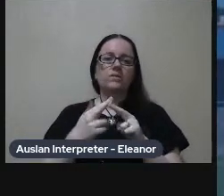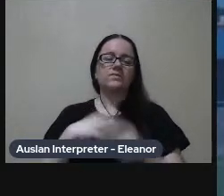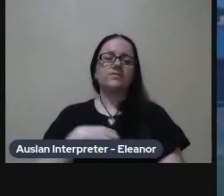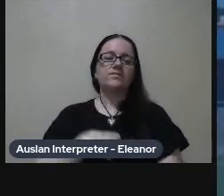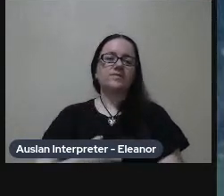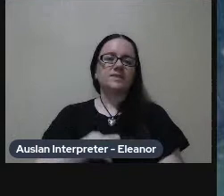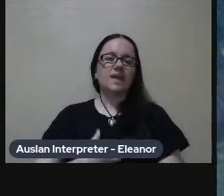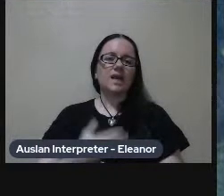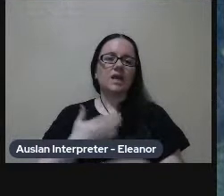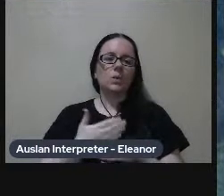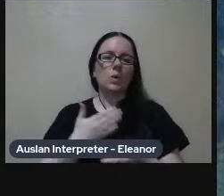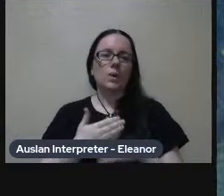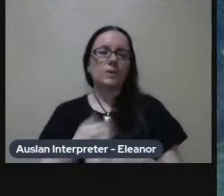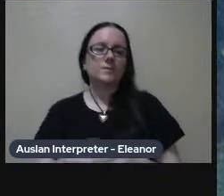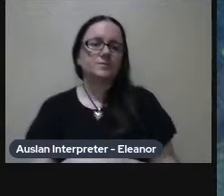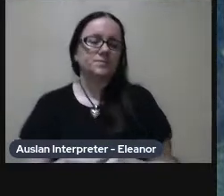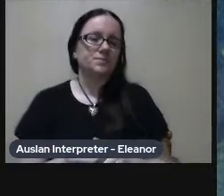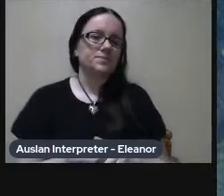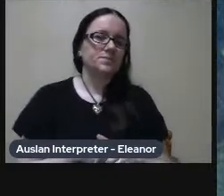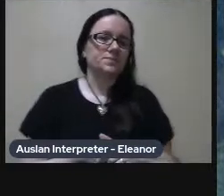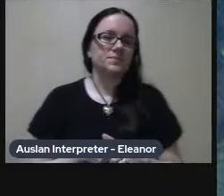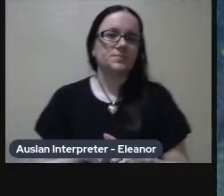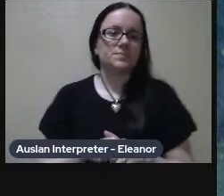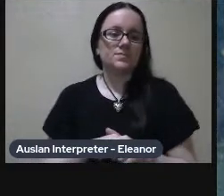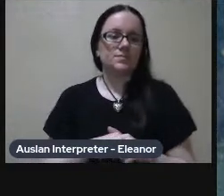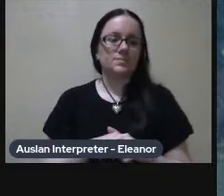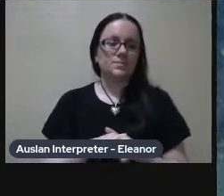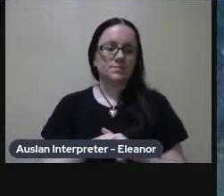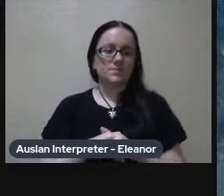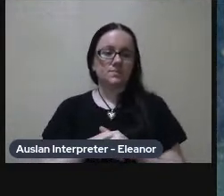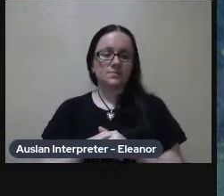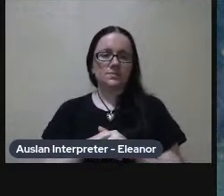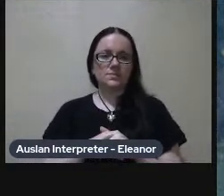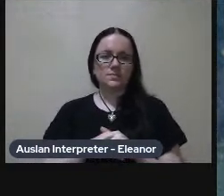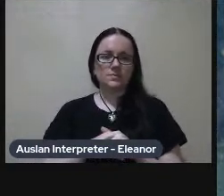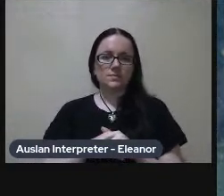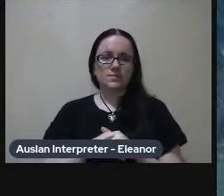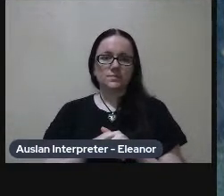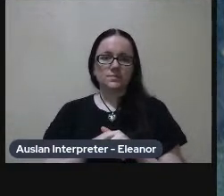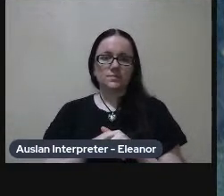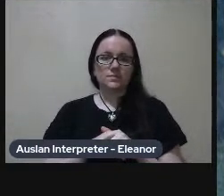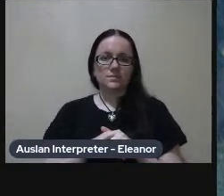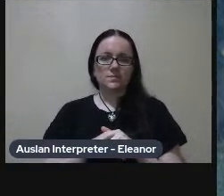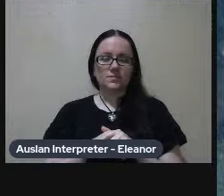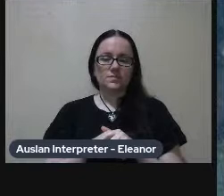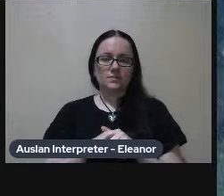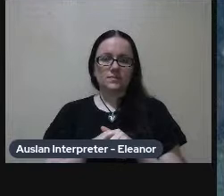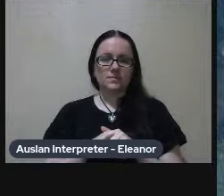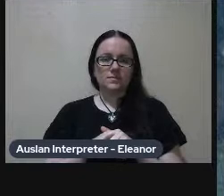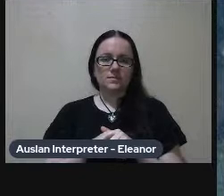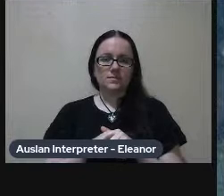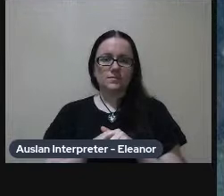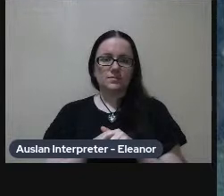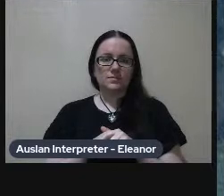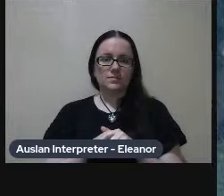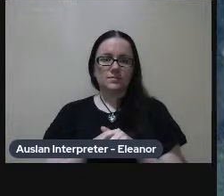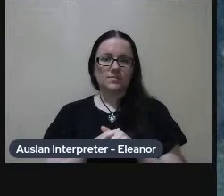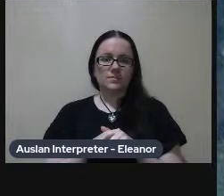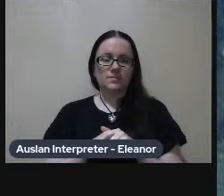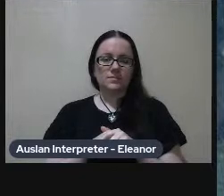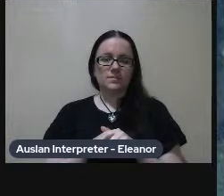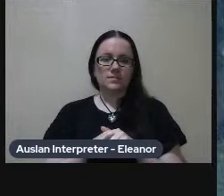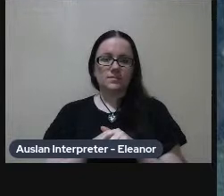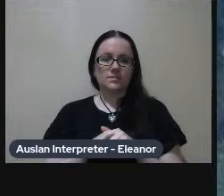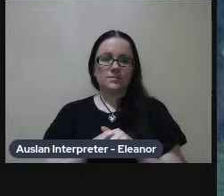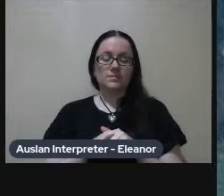I'm going to hop out of the way in just a second, but firstly, my huge, I want to express my